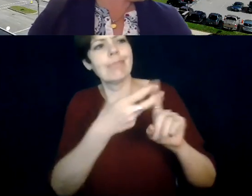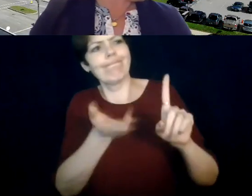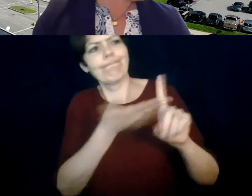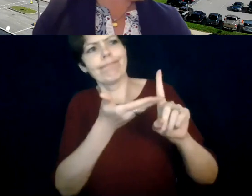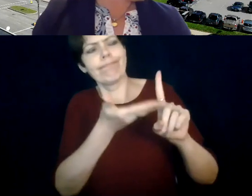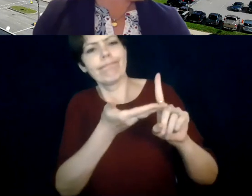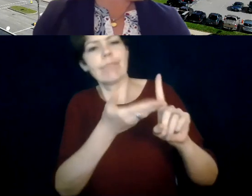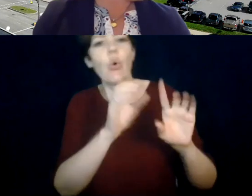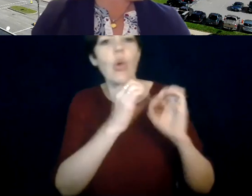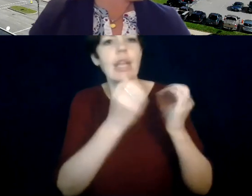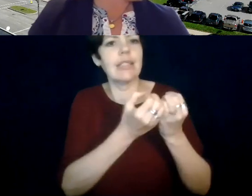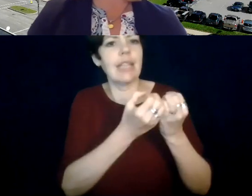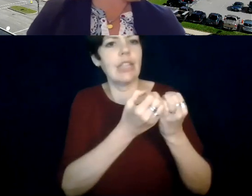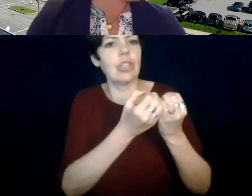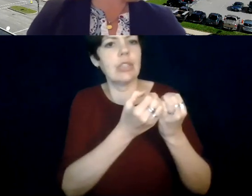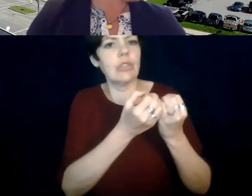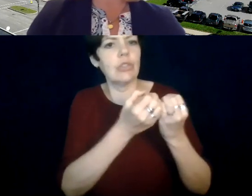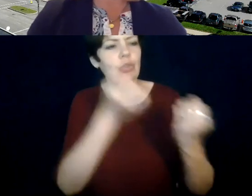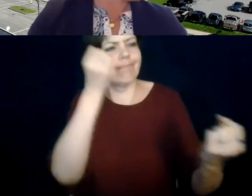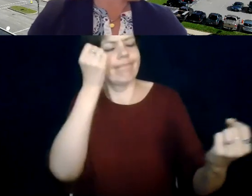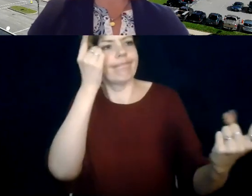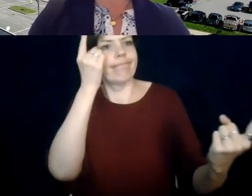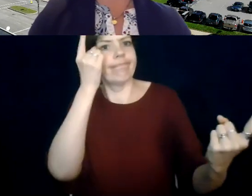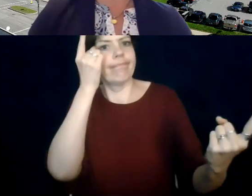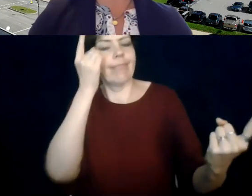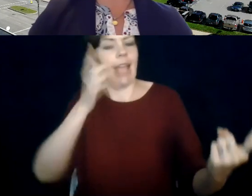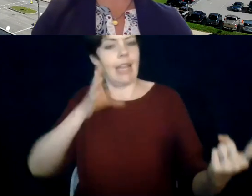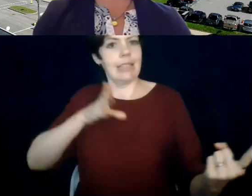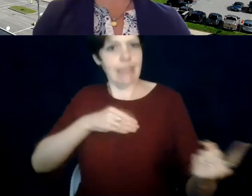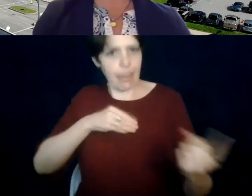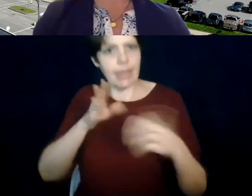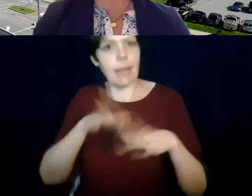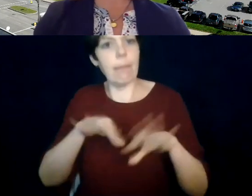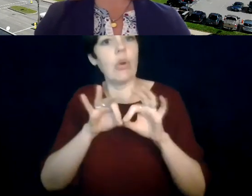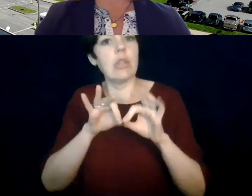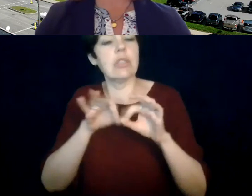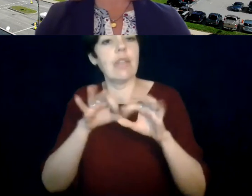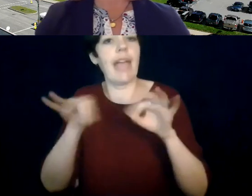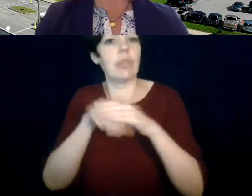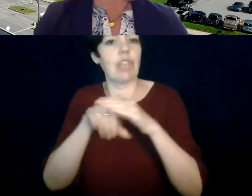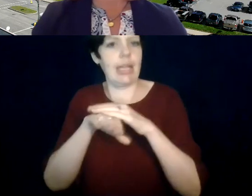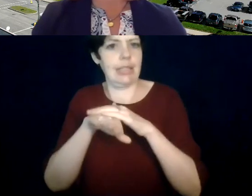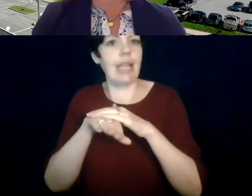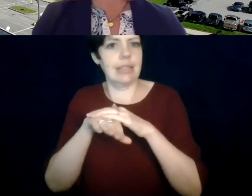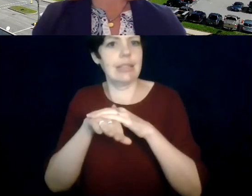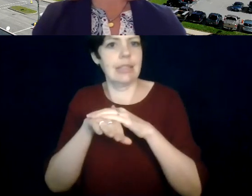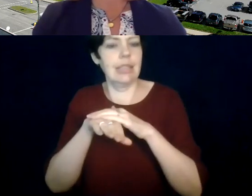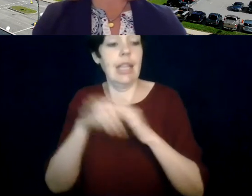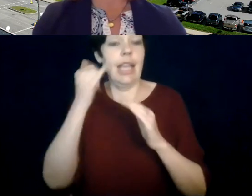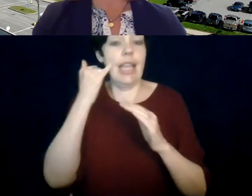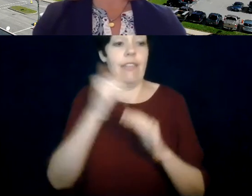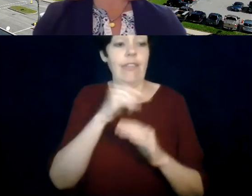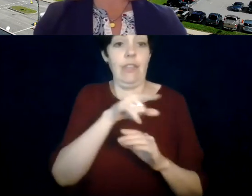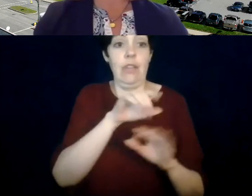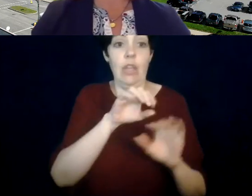to understand and enhance and embrace the importance of language access. And when an organization is lucky enough to